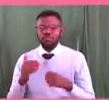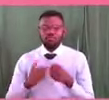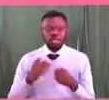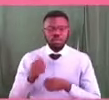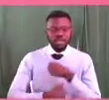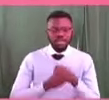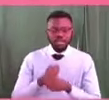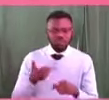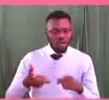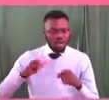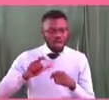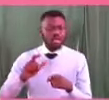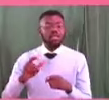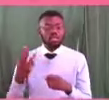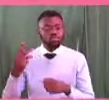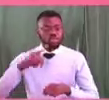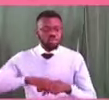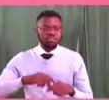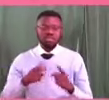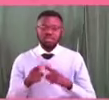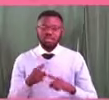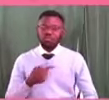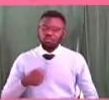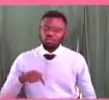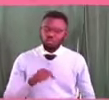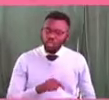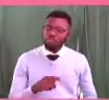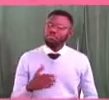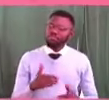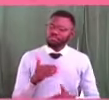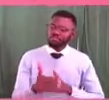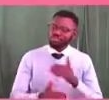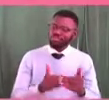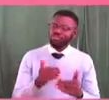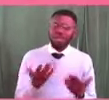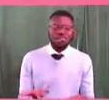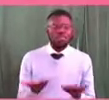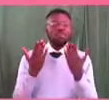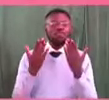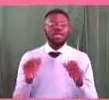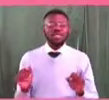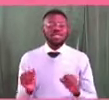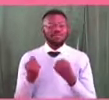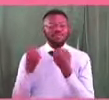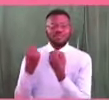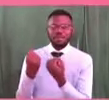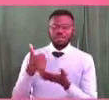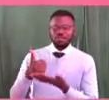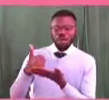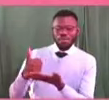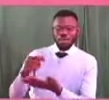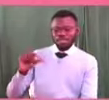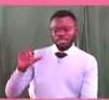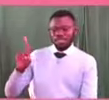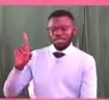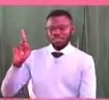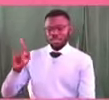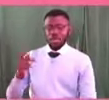today. And we will progressively move our savings as a percentage of GDP from